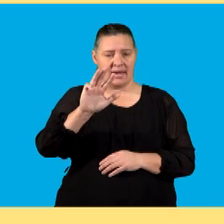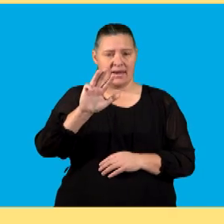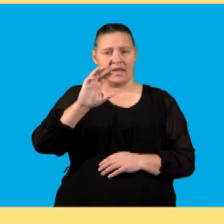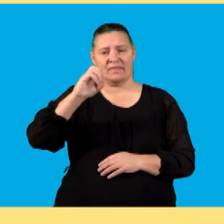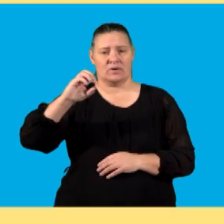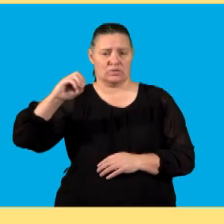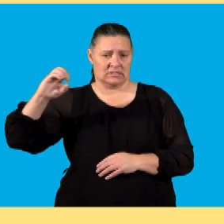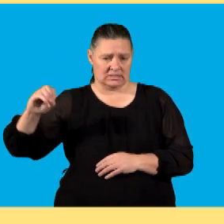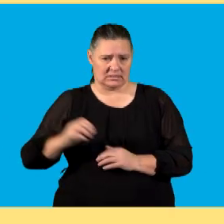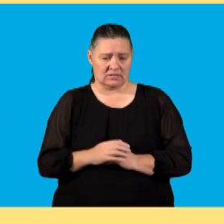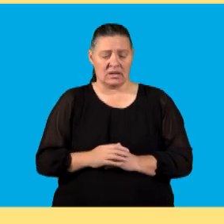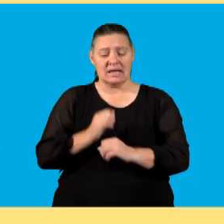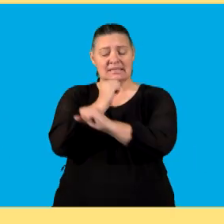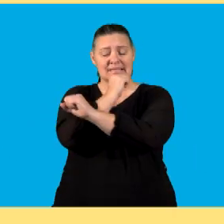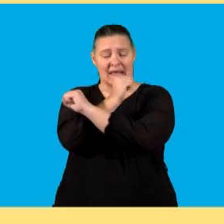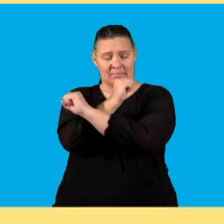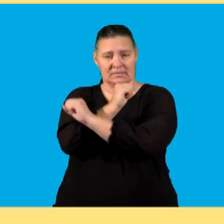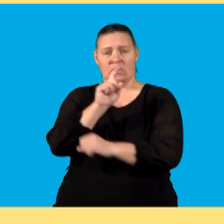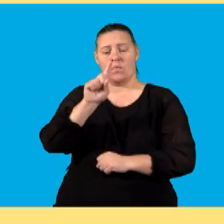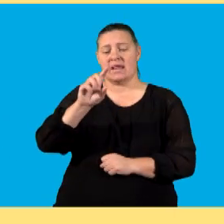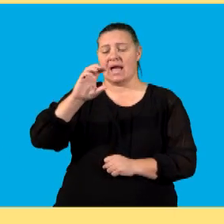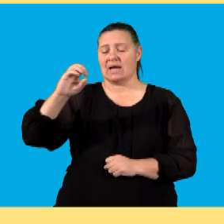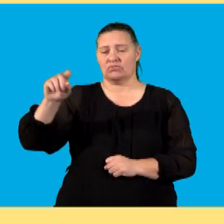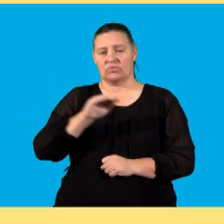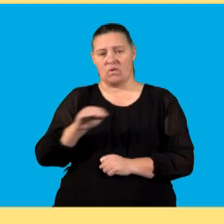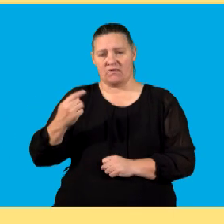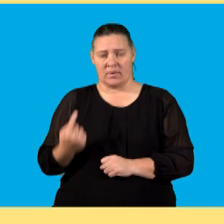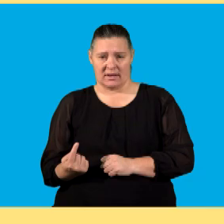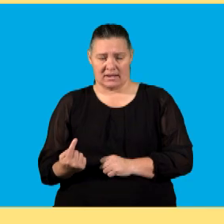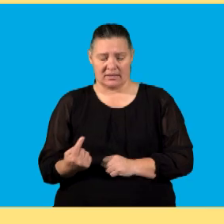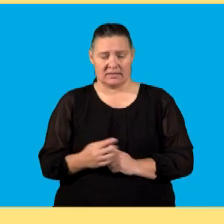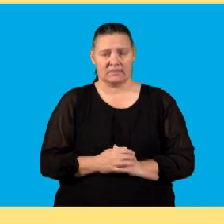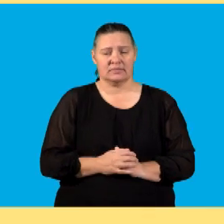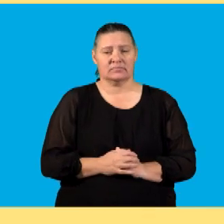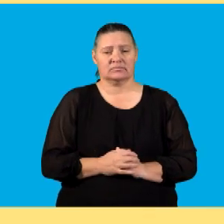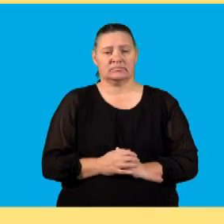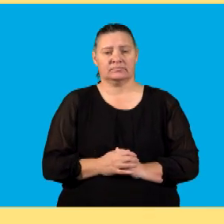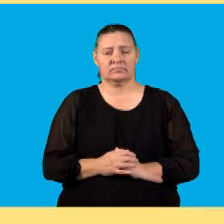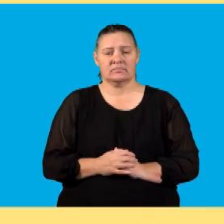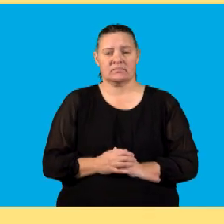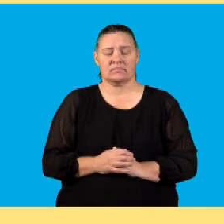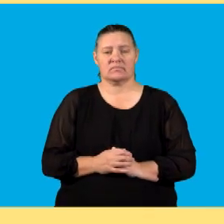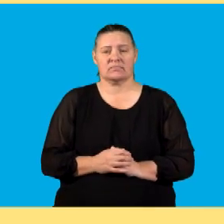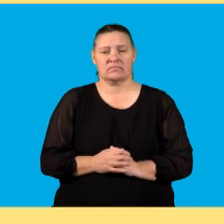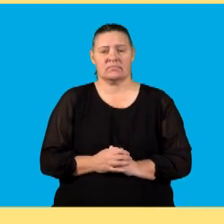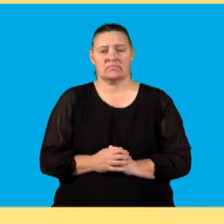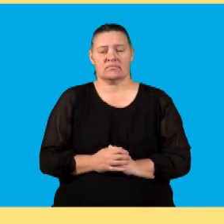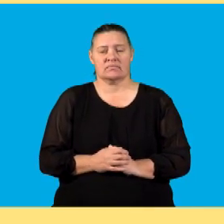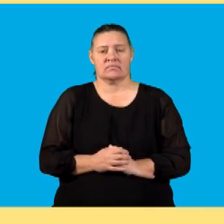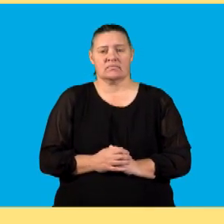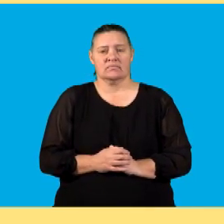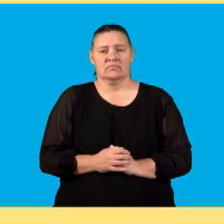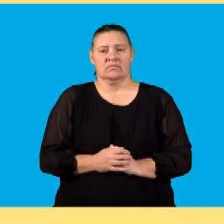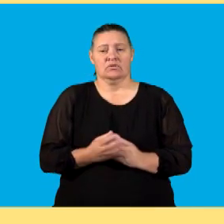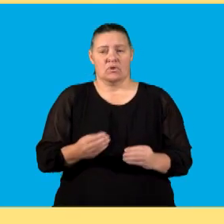109,000. Then I multiply everything by 100 over 1. Let me repeat it again. I'll